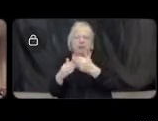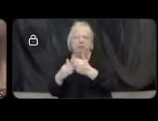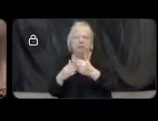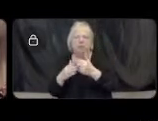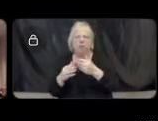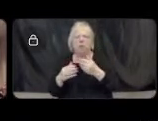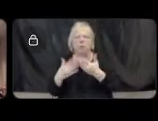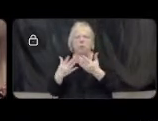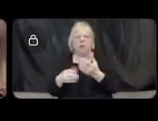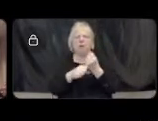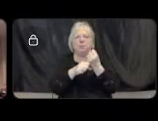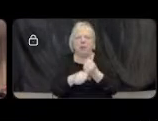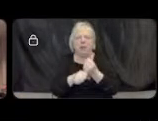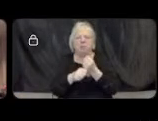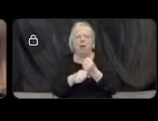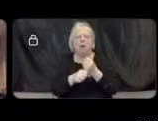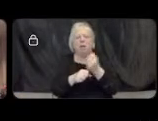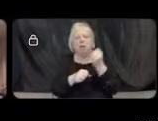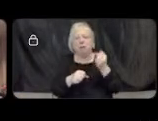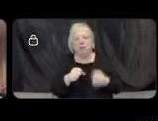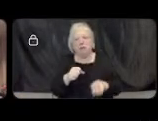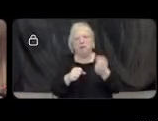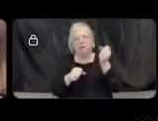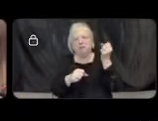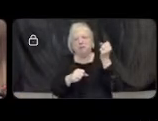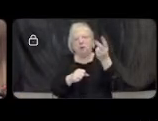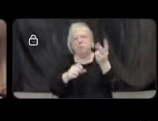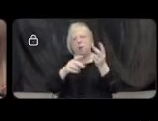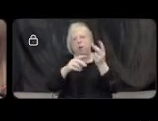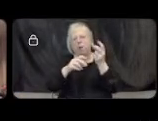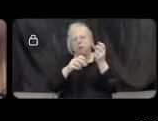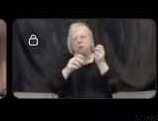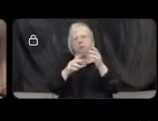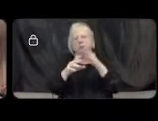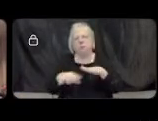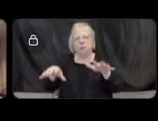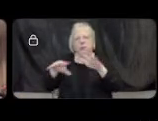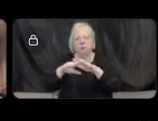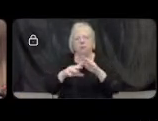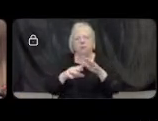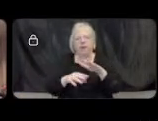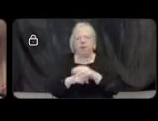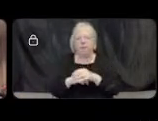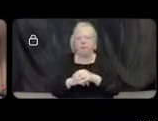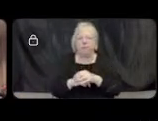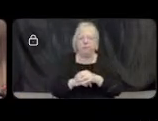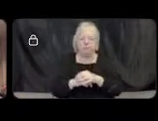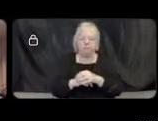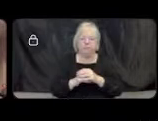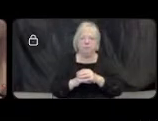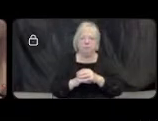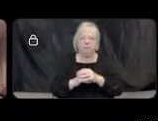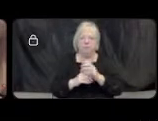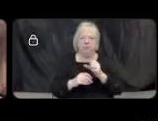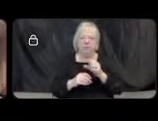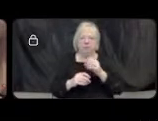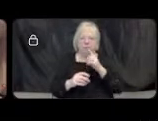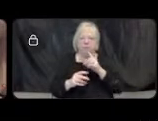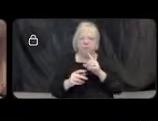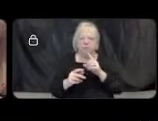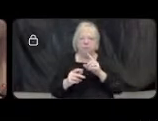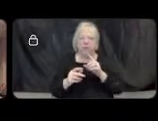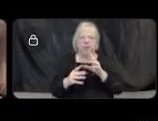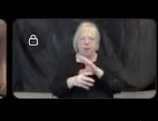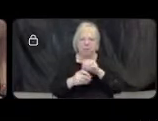baseball, softball field complex. The applicant states the following regarding the buffers. This will be a combination of